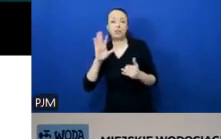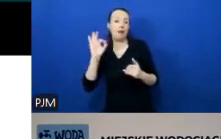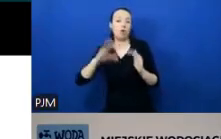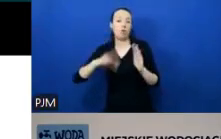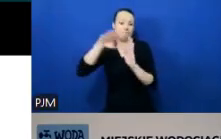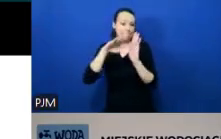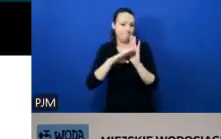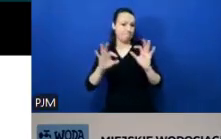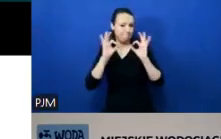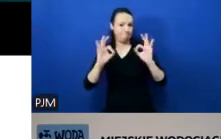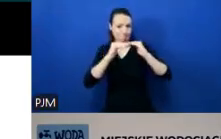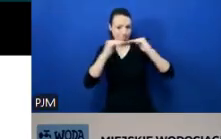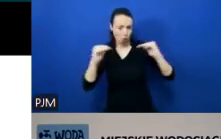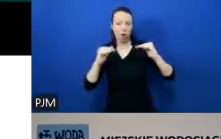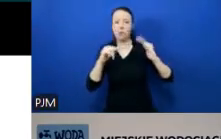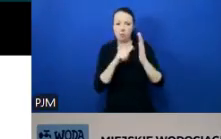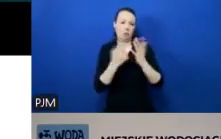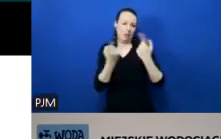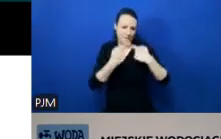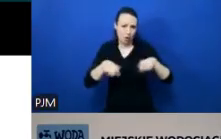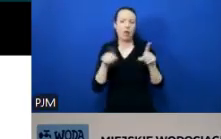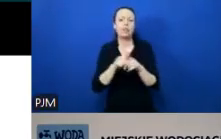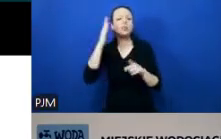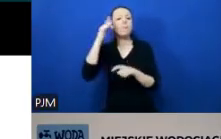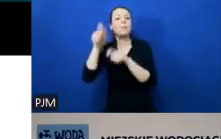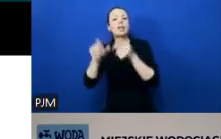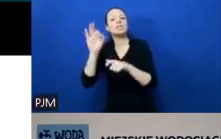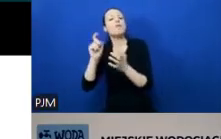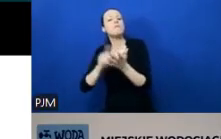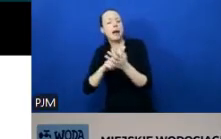norm and also the expectations of the residents.